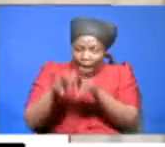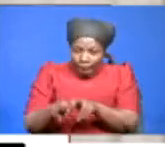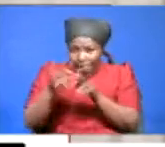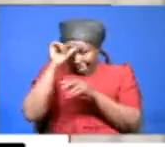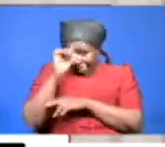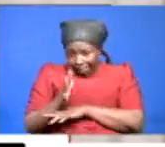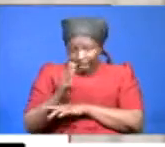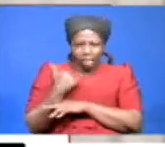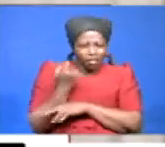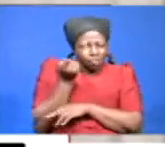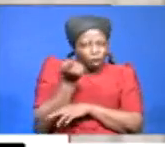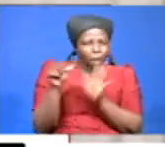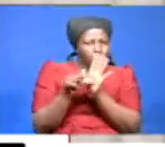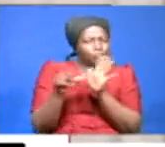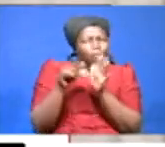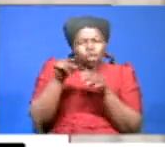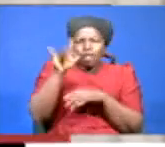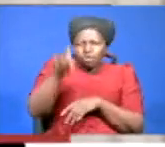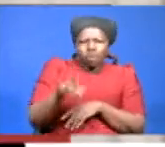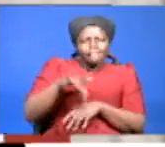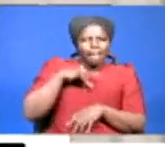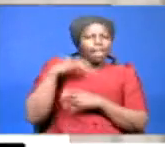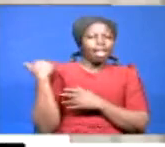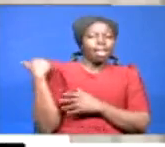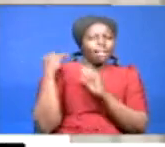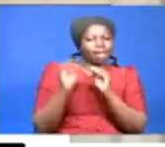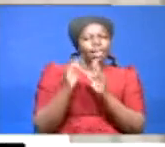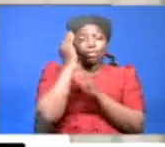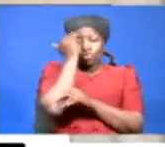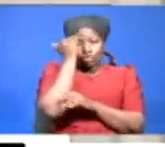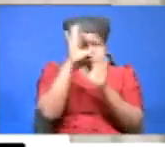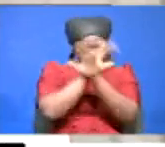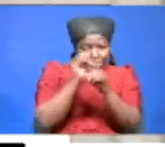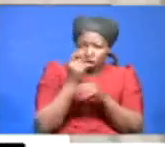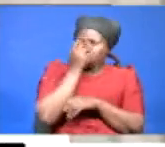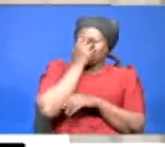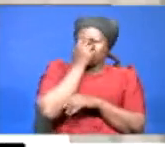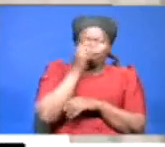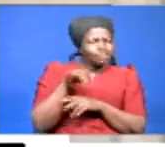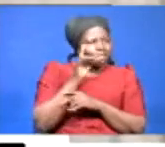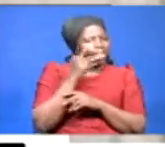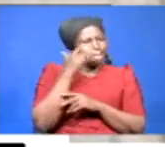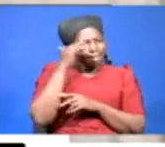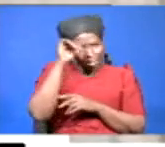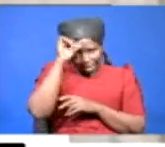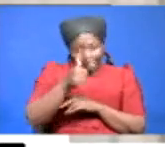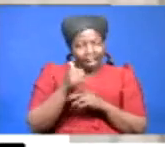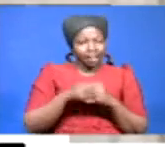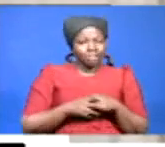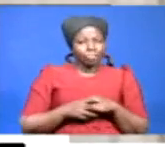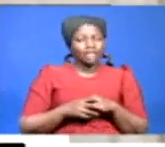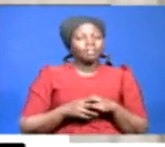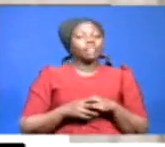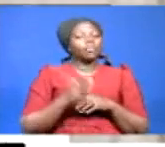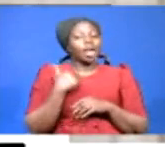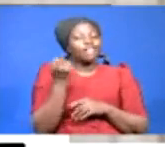shouldn't bother you. You know, William Ruto, our president, is a Democrat. There was a little issue of uchaguzi ya bunge, which has